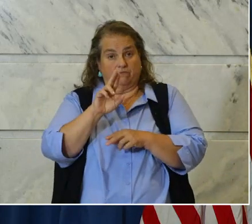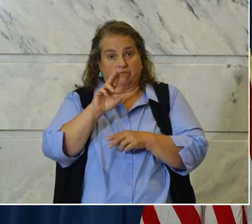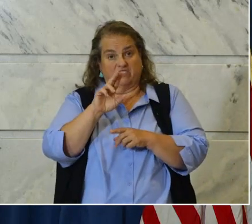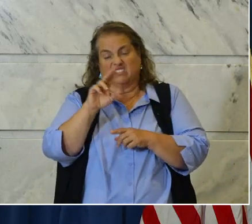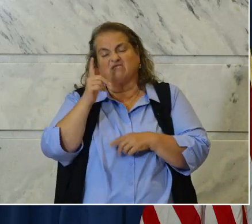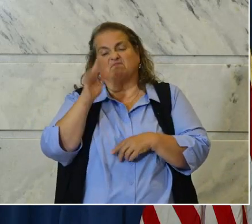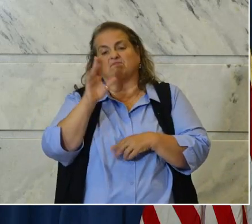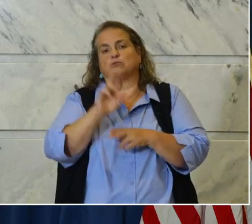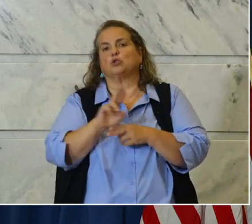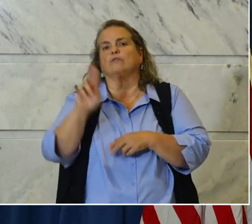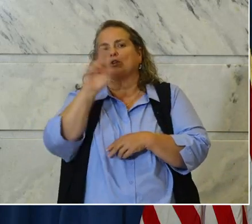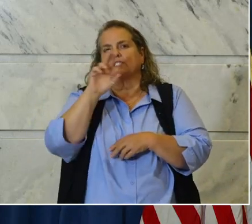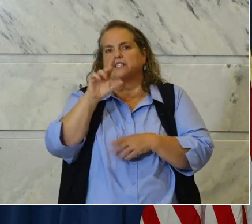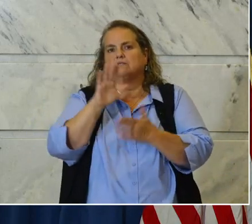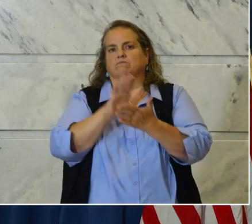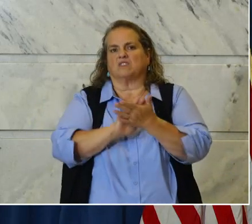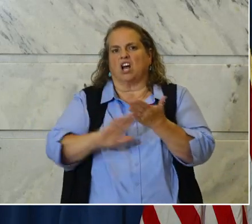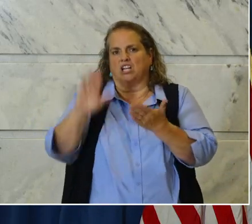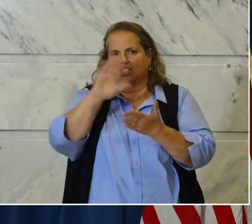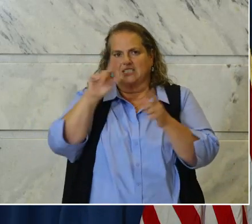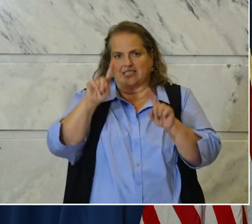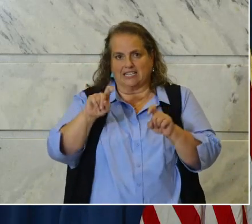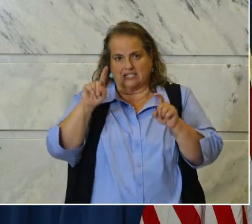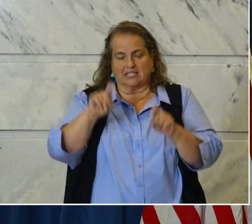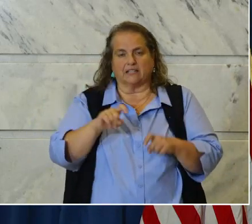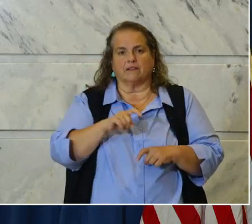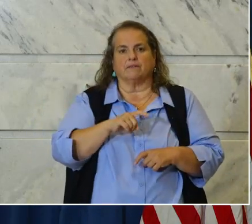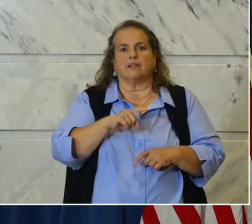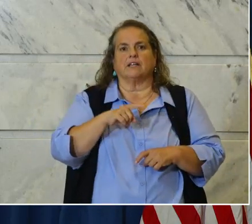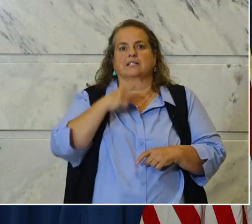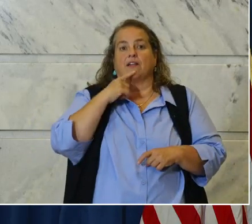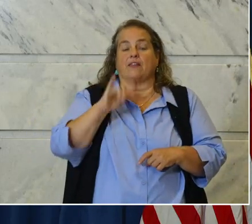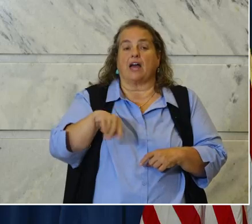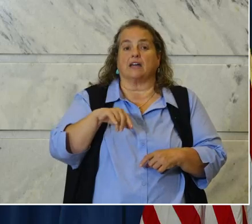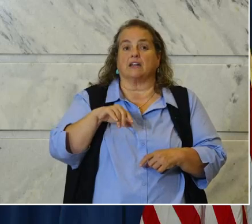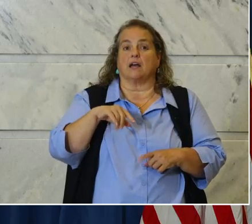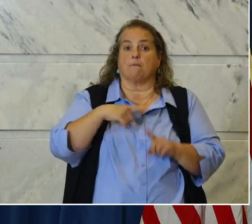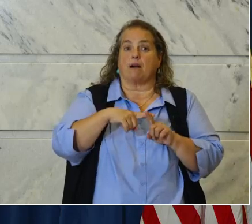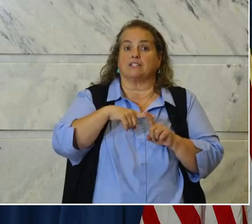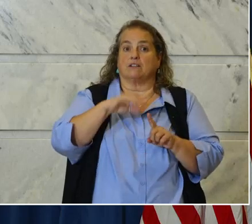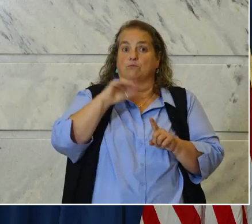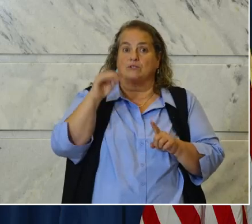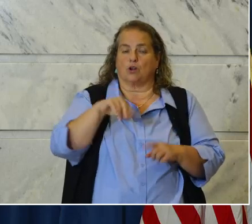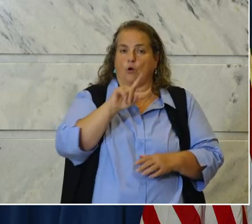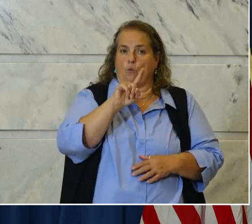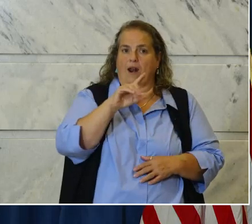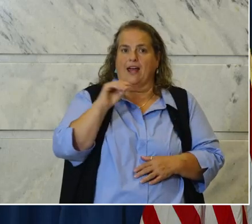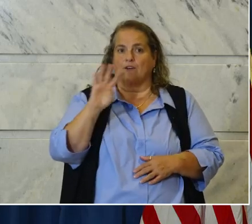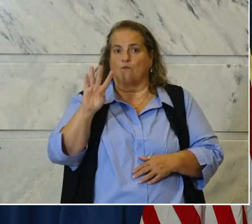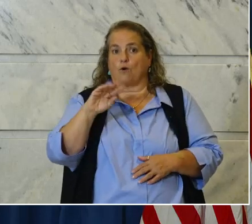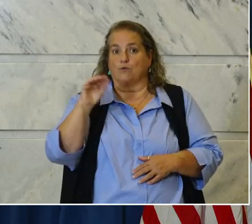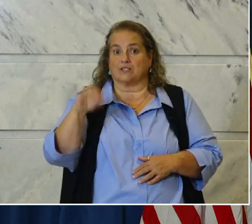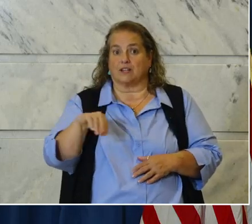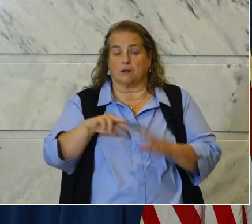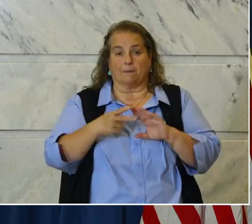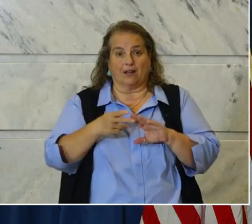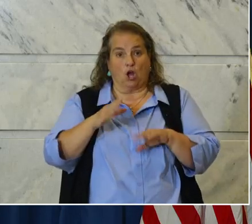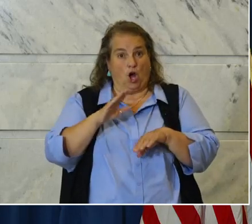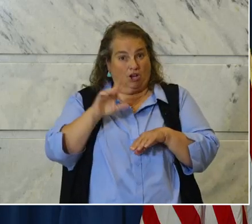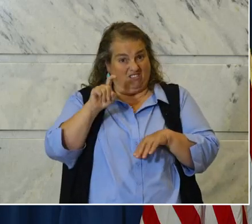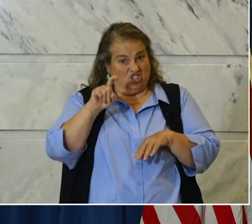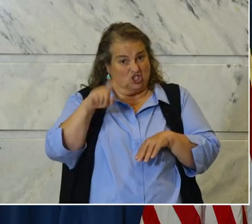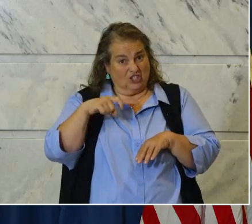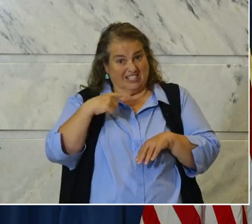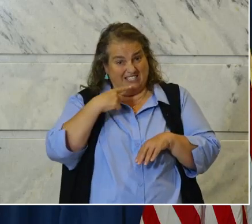Positivity rates stay, say, between 1% and 4%. Should it be safe to assume that on-campus instruction should